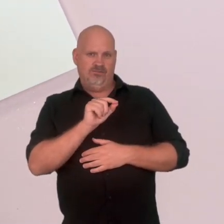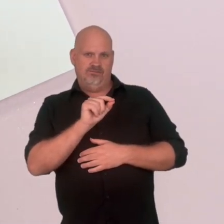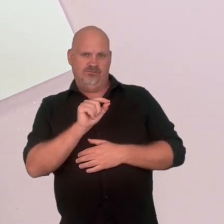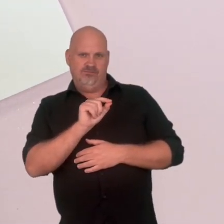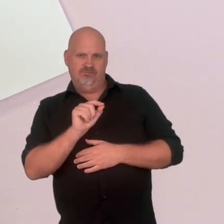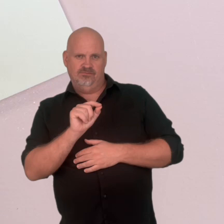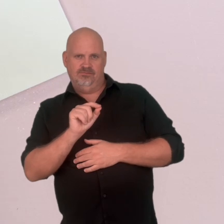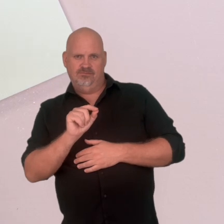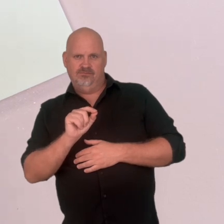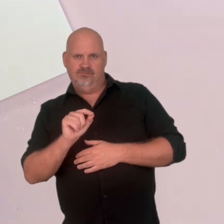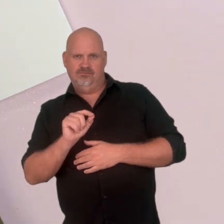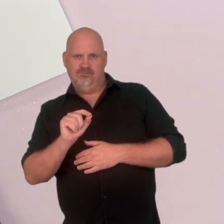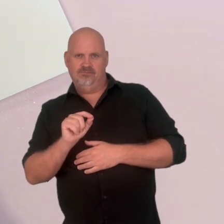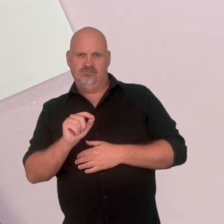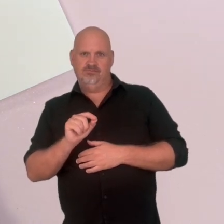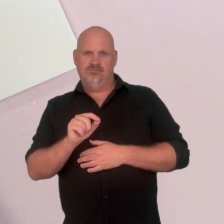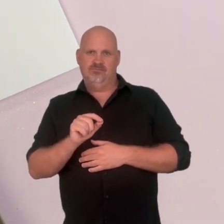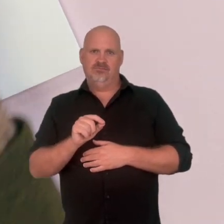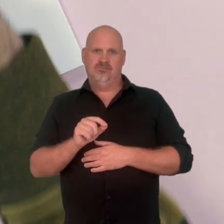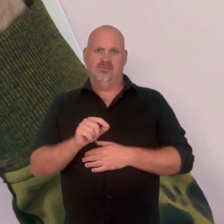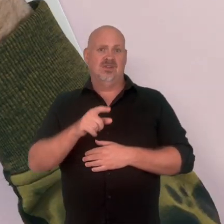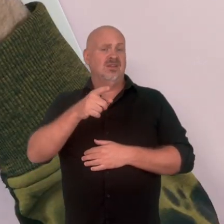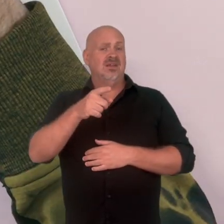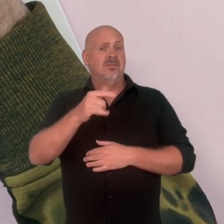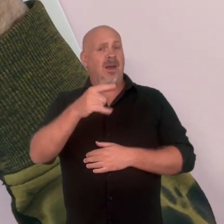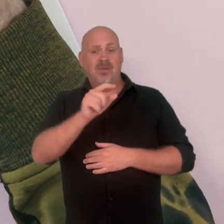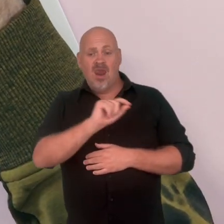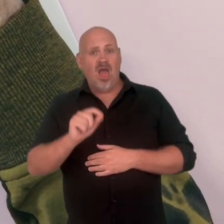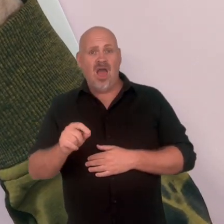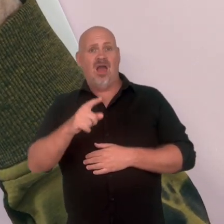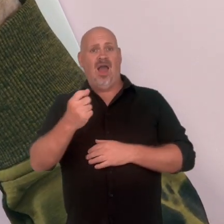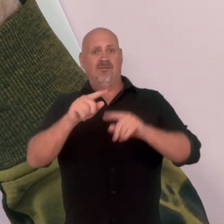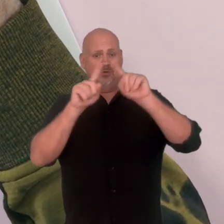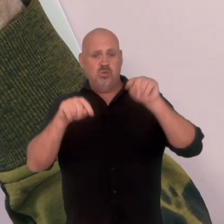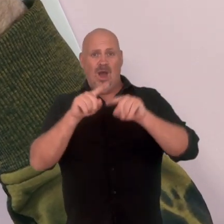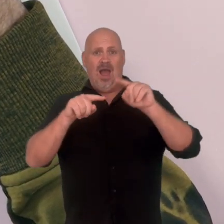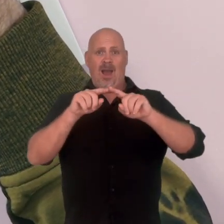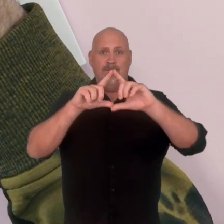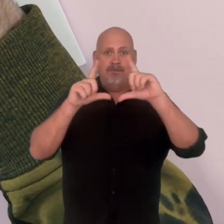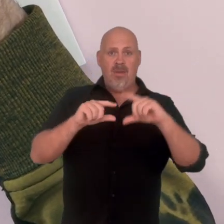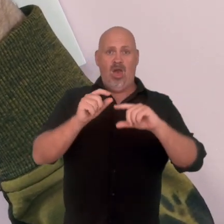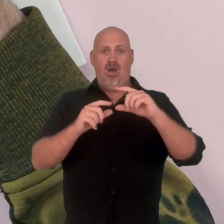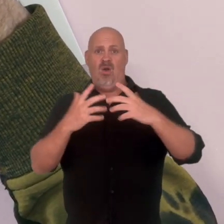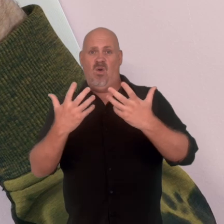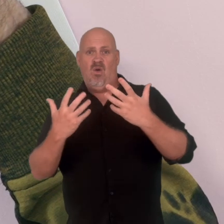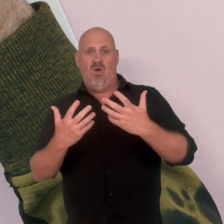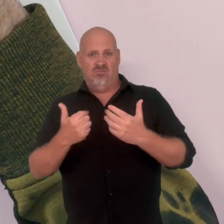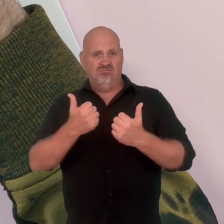And if you don't have lines, if you've got blocks, if you've got squares, like you can use any shapes. I